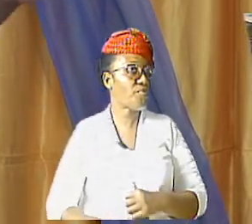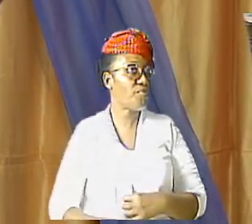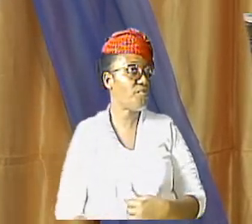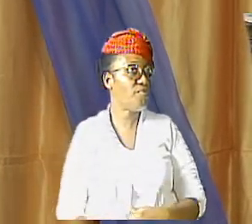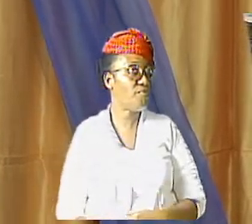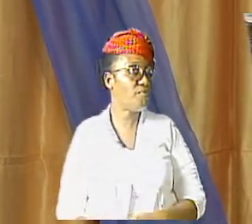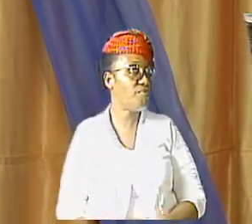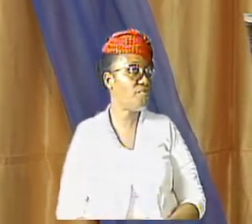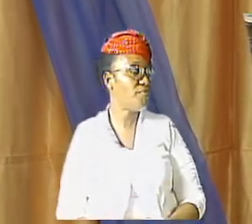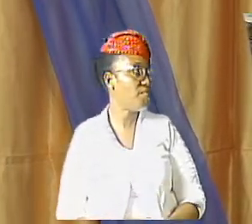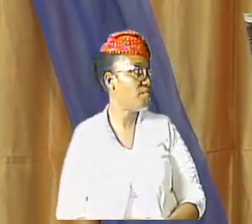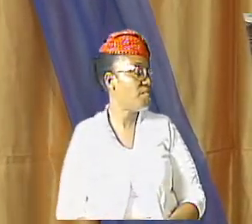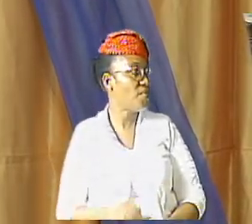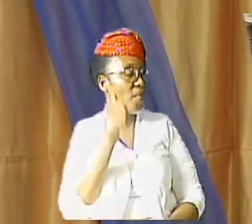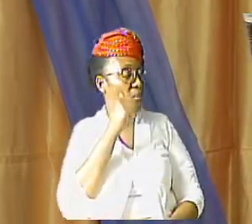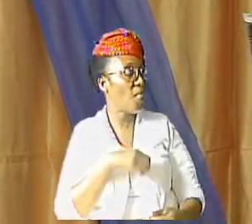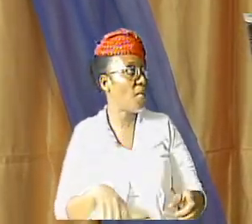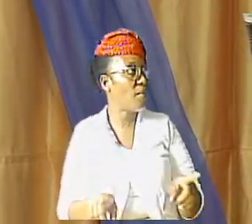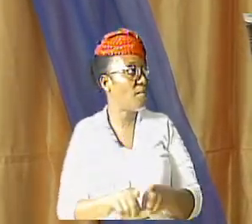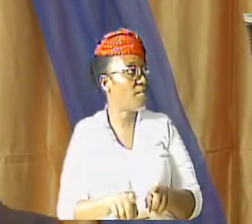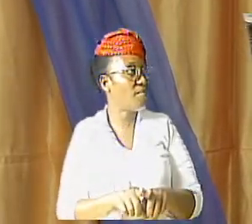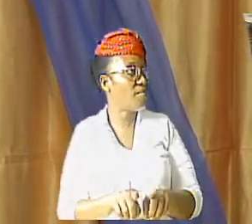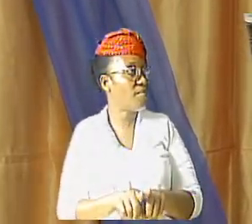same breath, we're going to ask Sister.